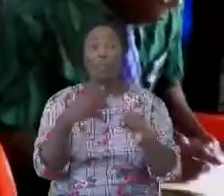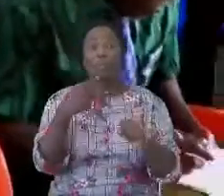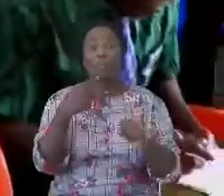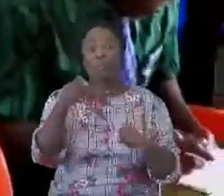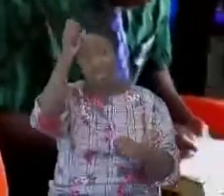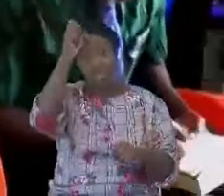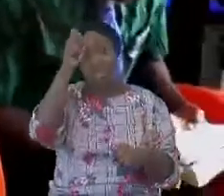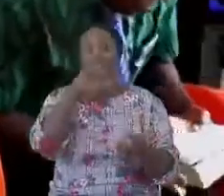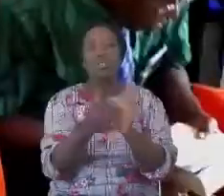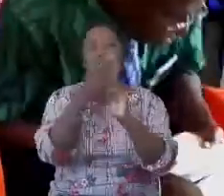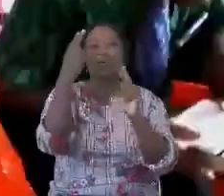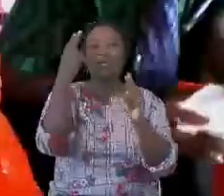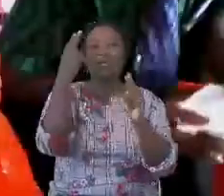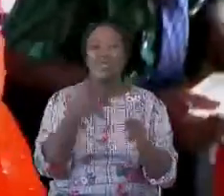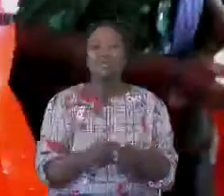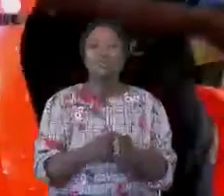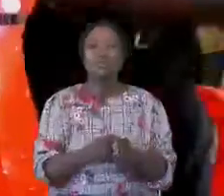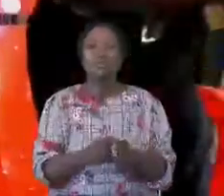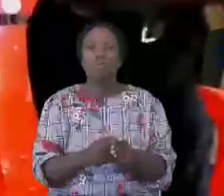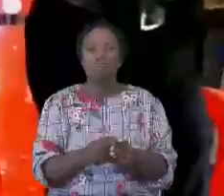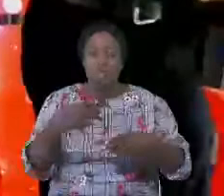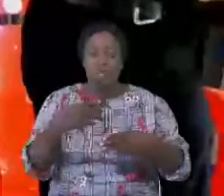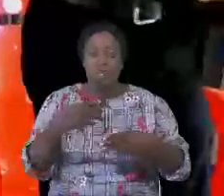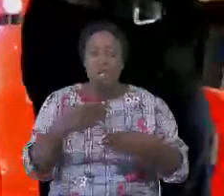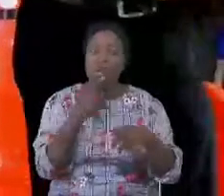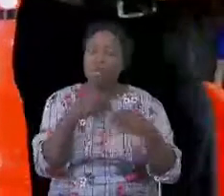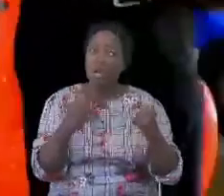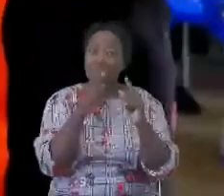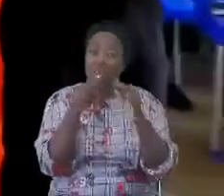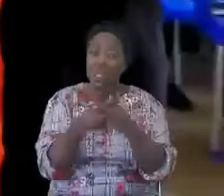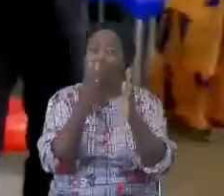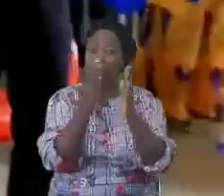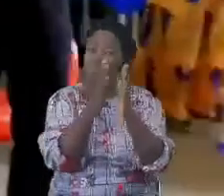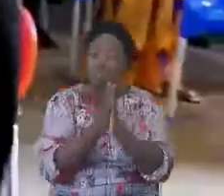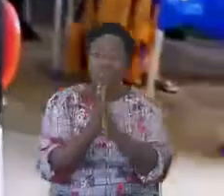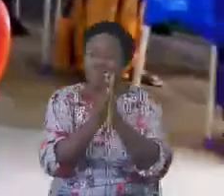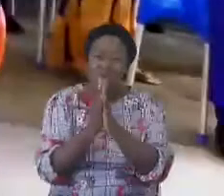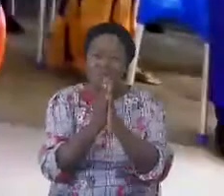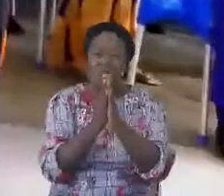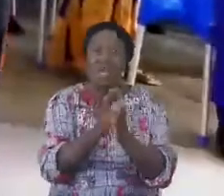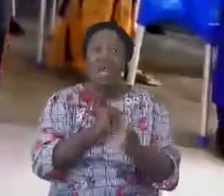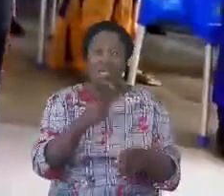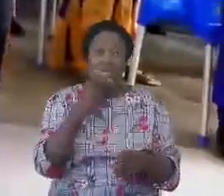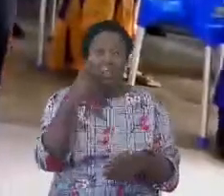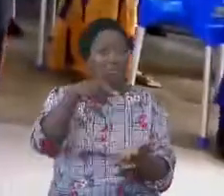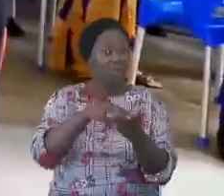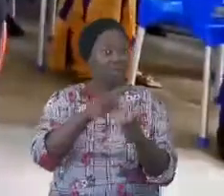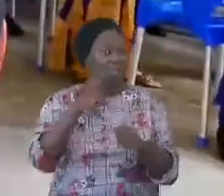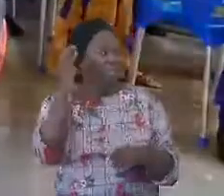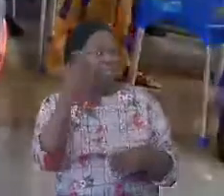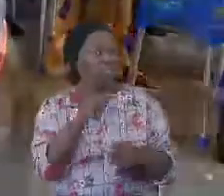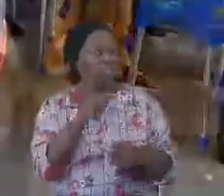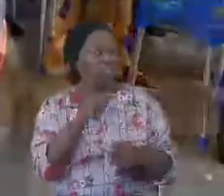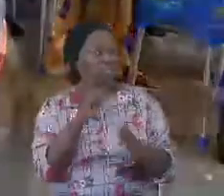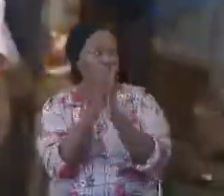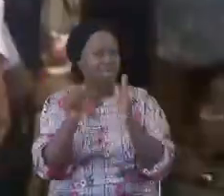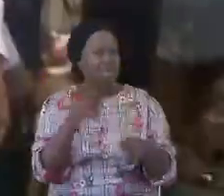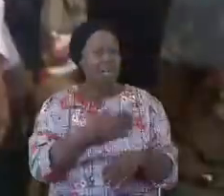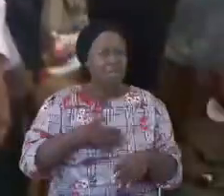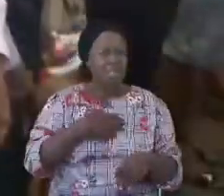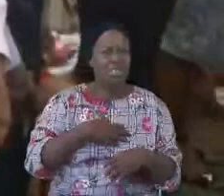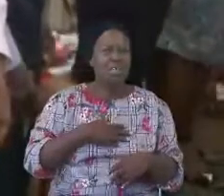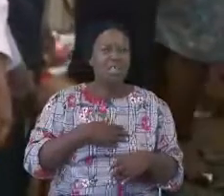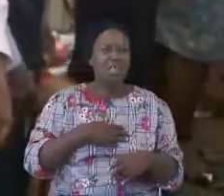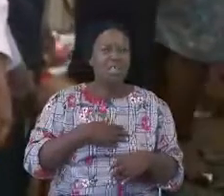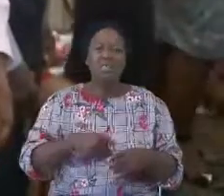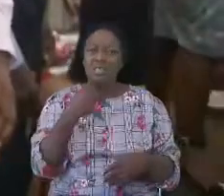you're free from all the principalities and powers. I didn't hear you pray. I see